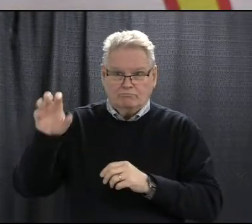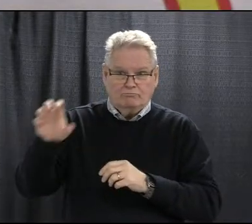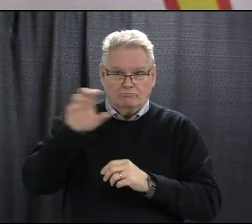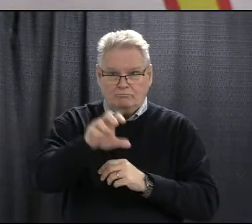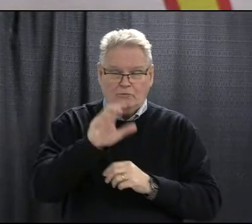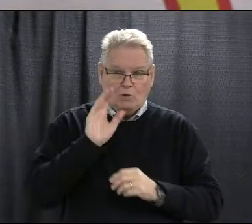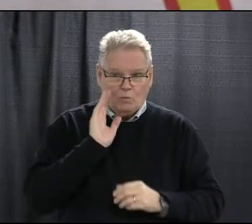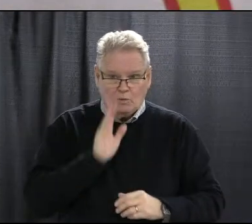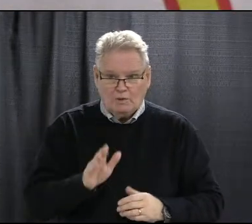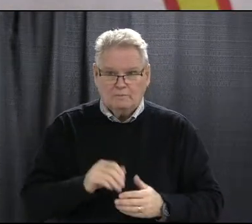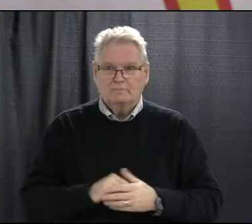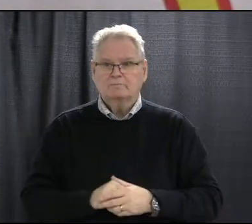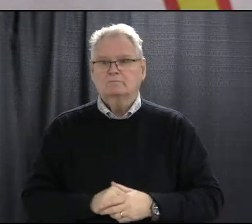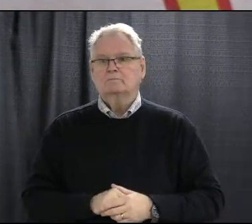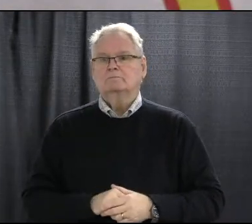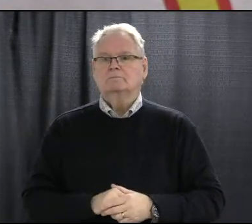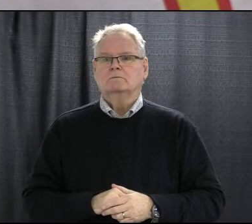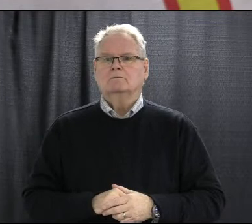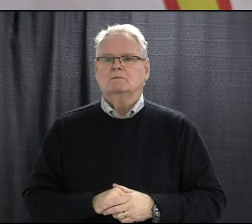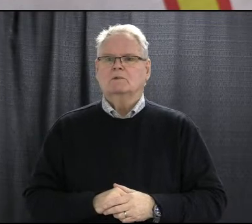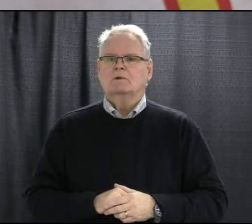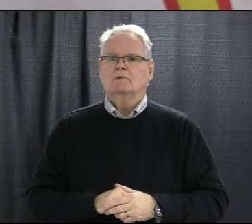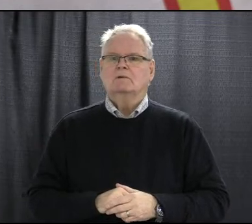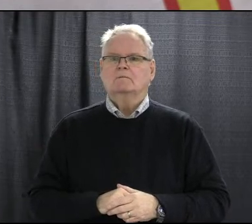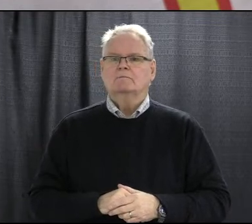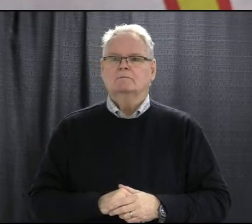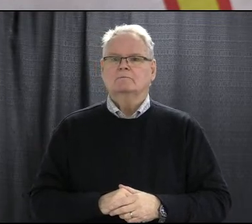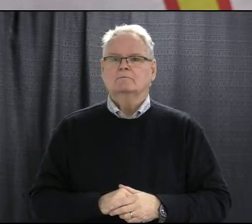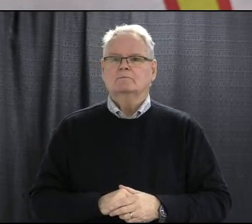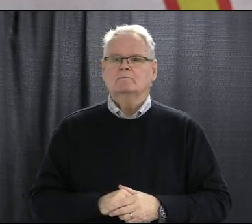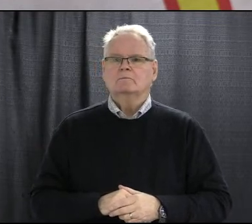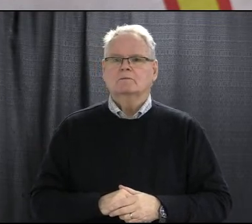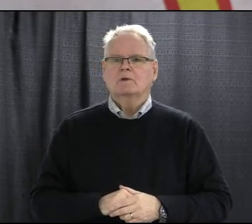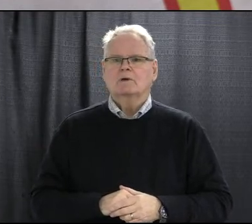both Dr. Mercer and Dr. Parfrey can speak to this as well, but